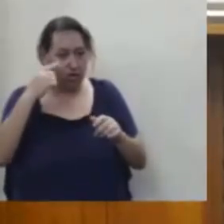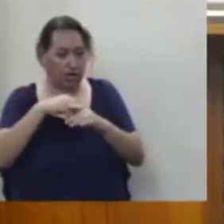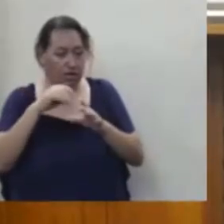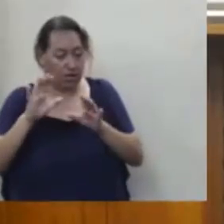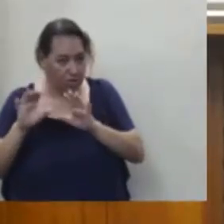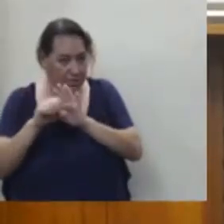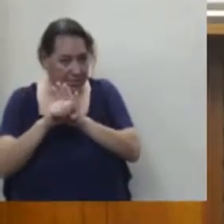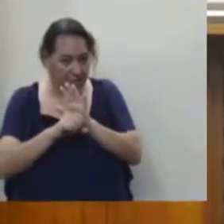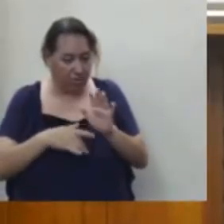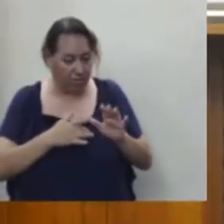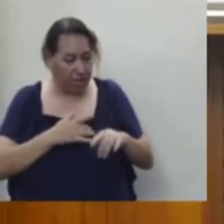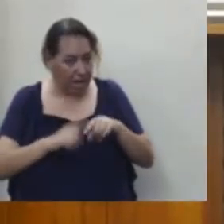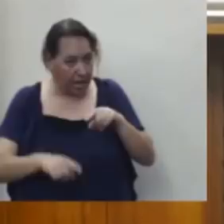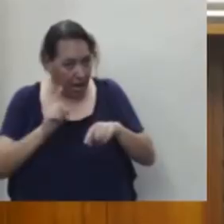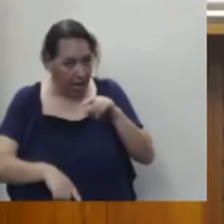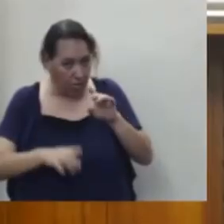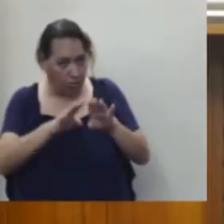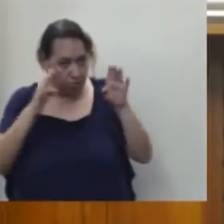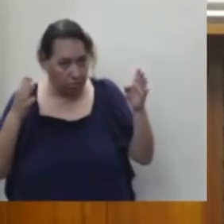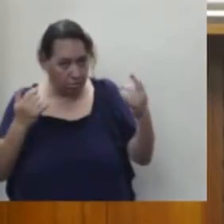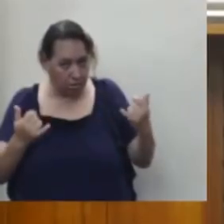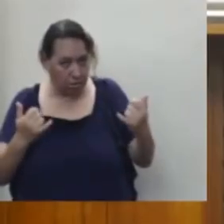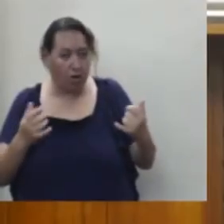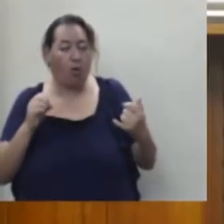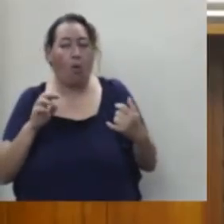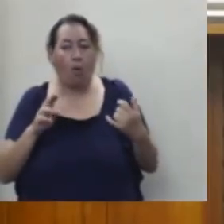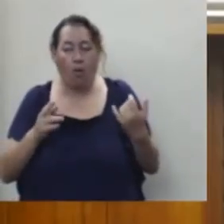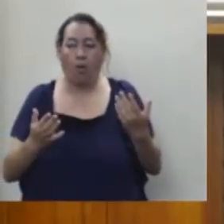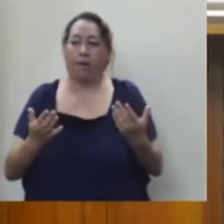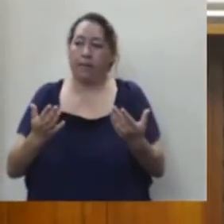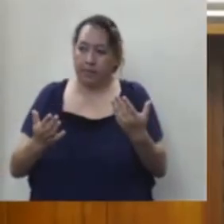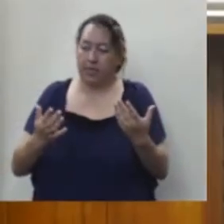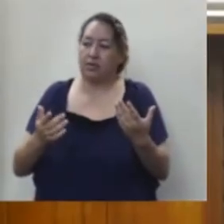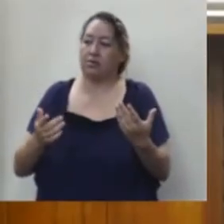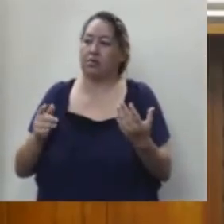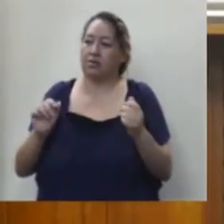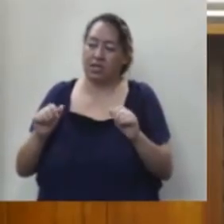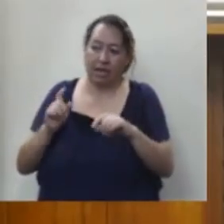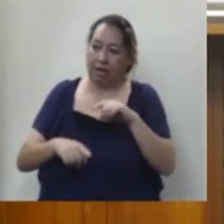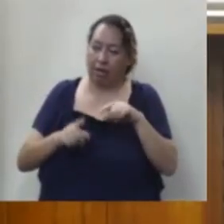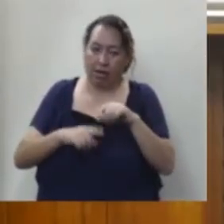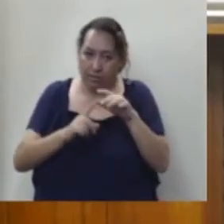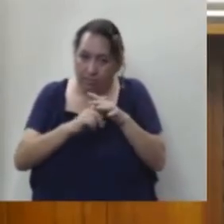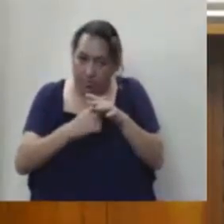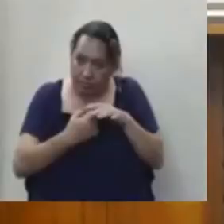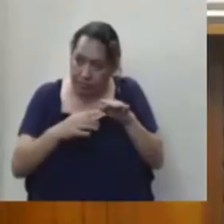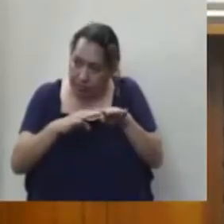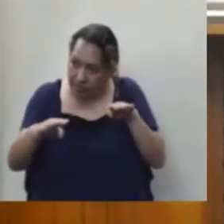states at the moment, or even be able to begin with phase 1, he is saying that that's okay